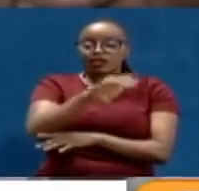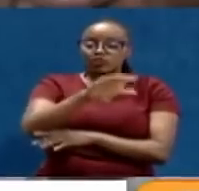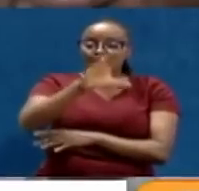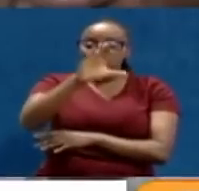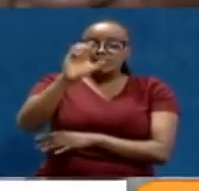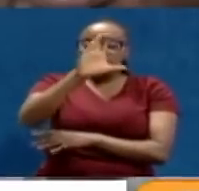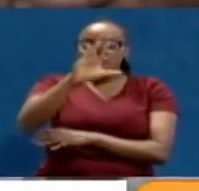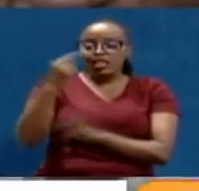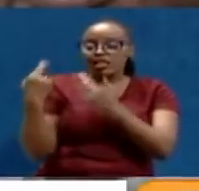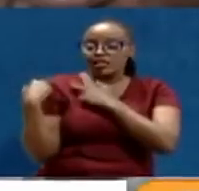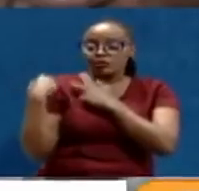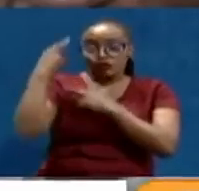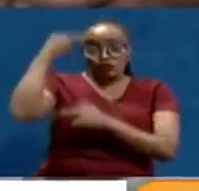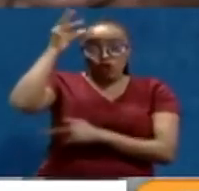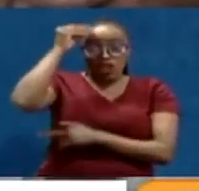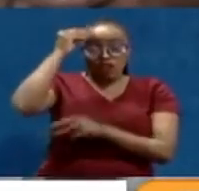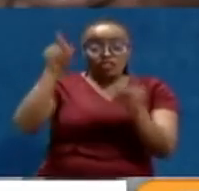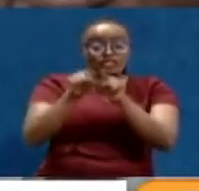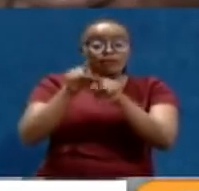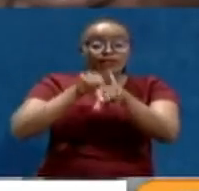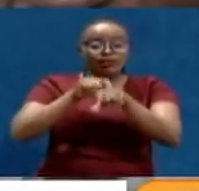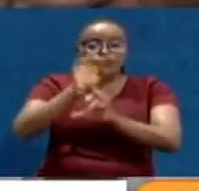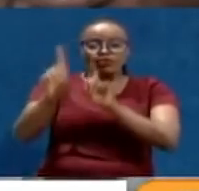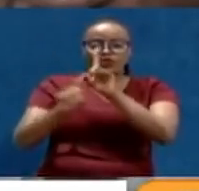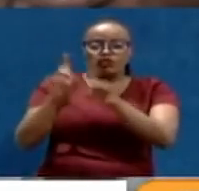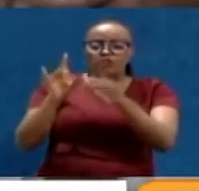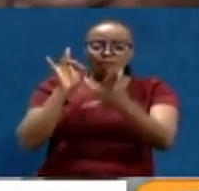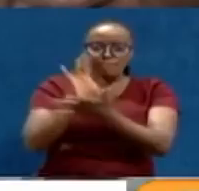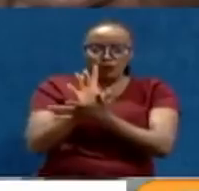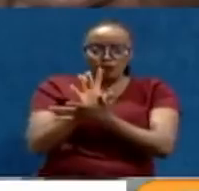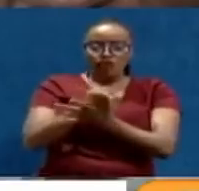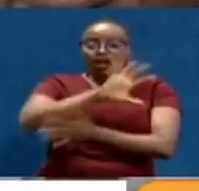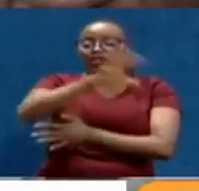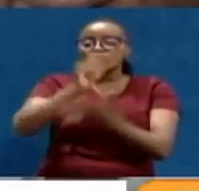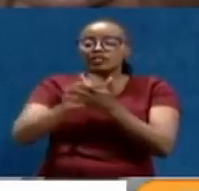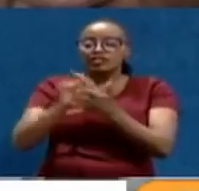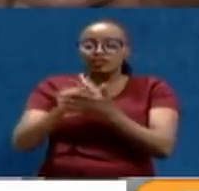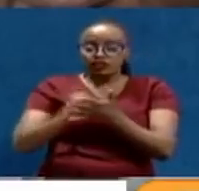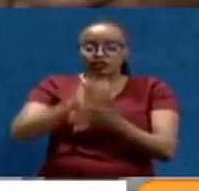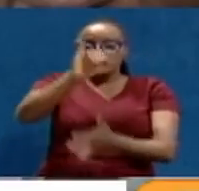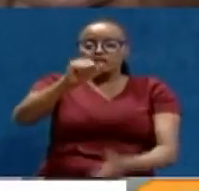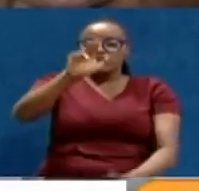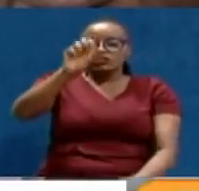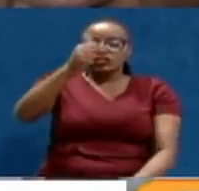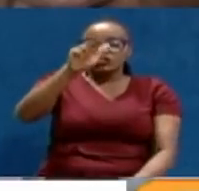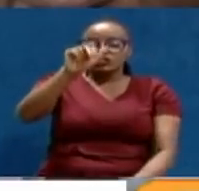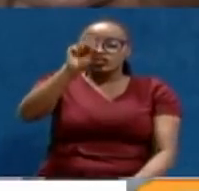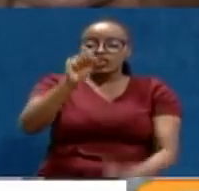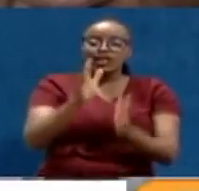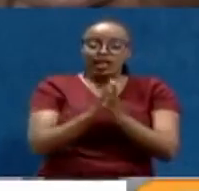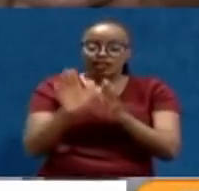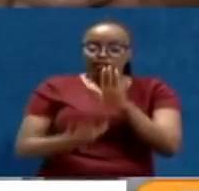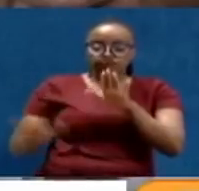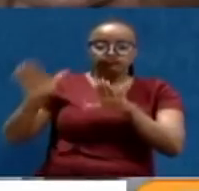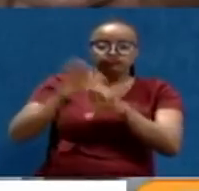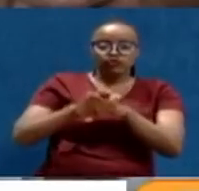executive member in charge of education. At the same time, he questions the dismissal of County Secretary Justus Kadenge and subsequent